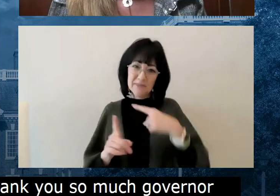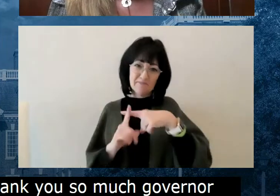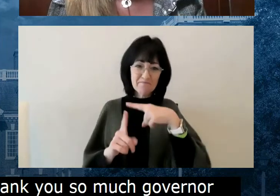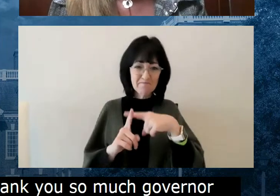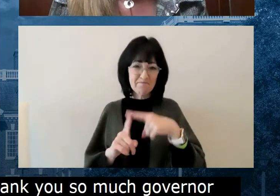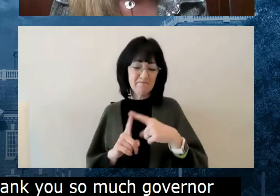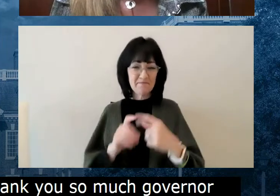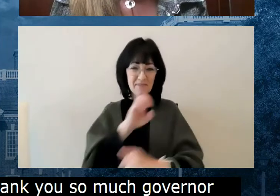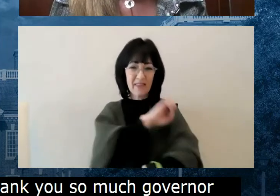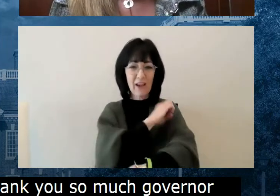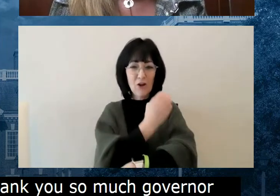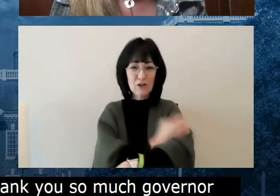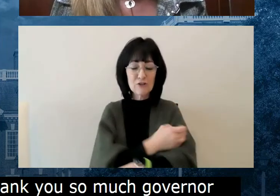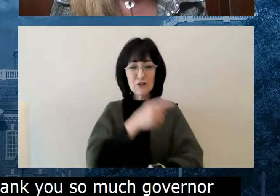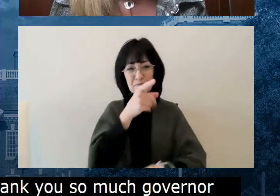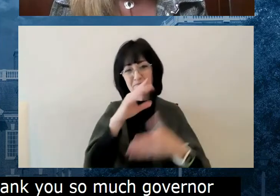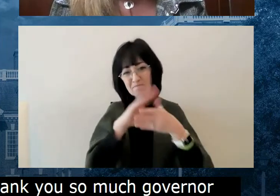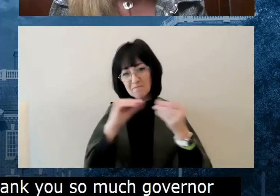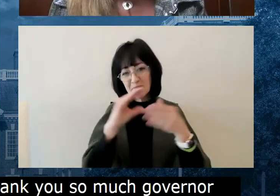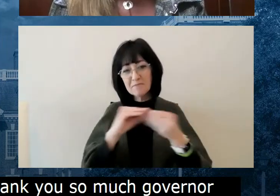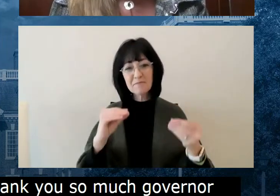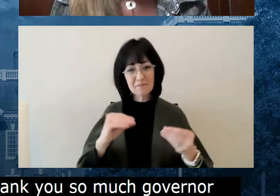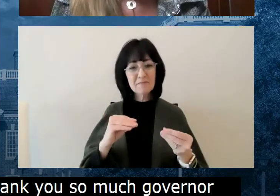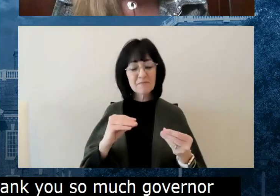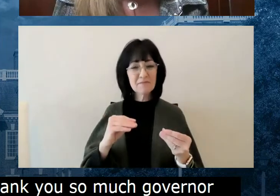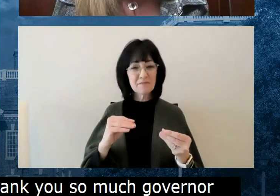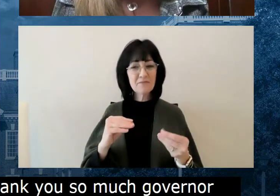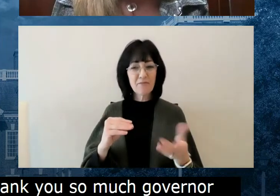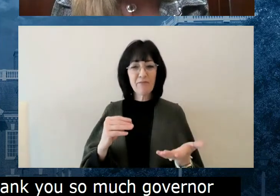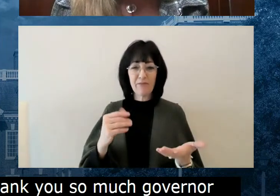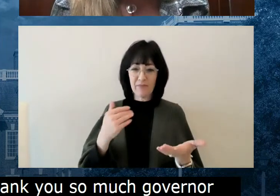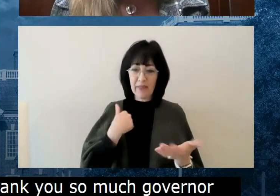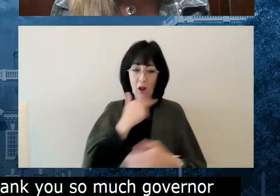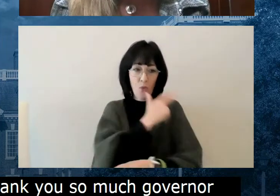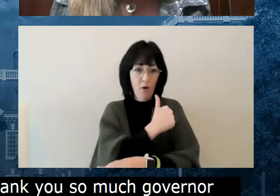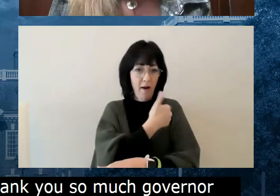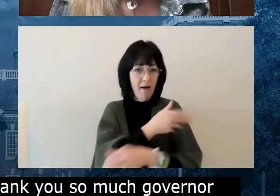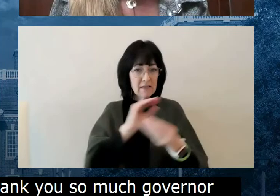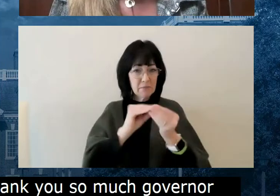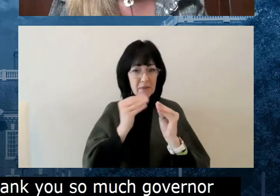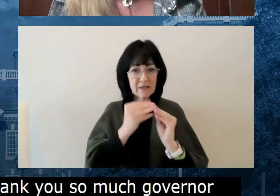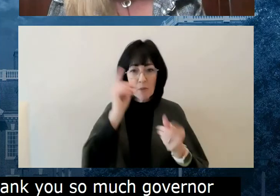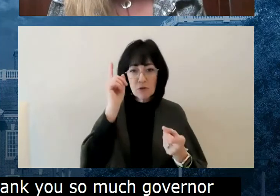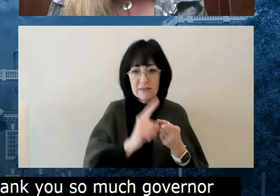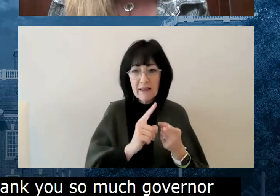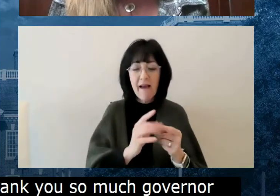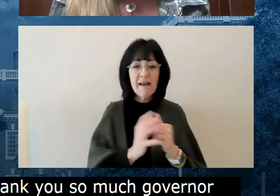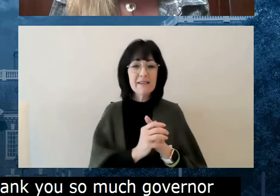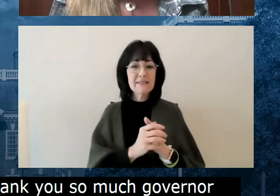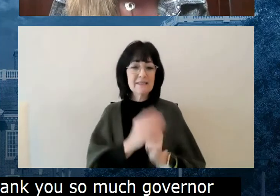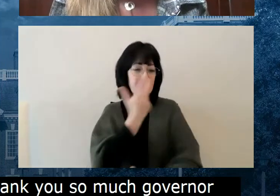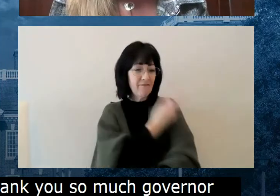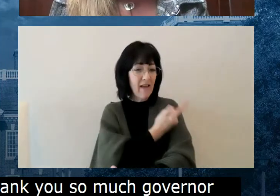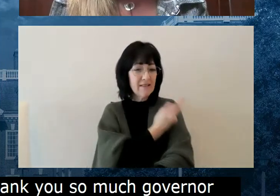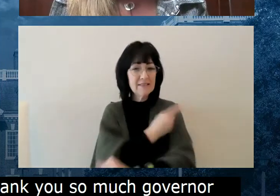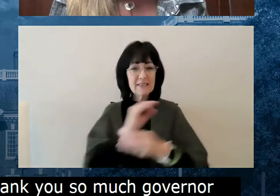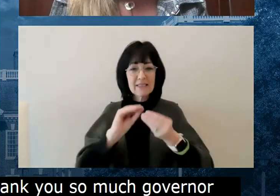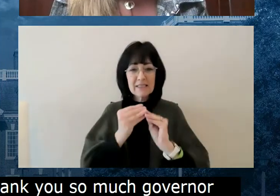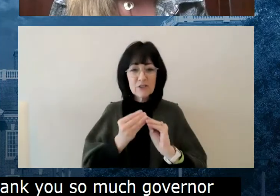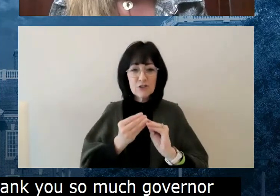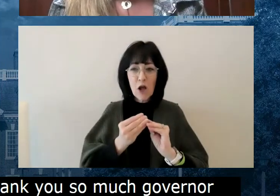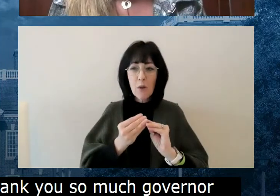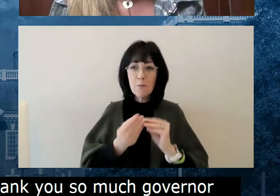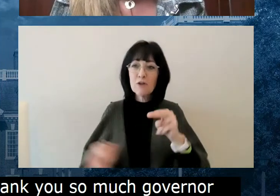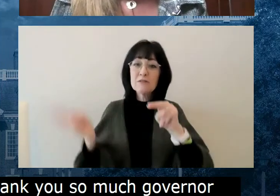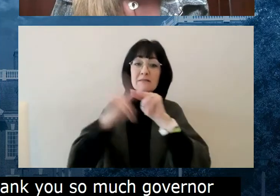our numbers, our case rates, our percent positivity, our hospitalizations, our vaccine numbers. Thank you